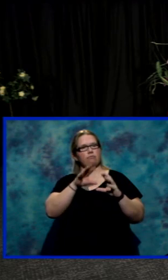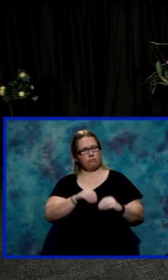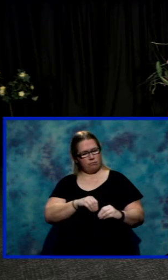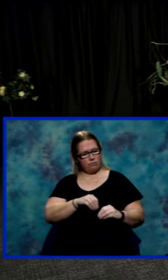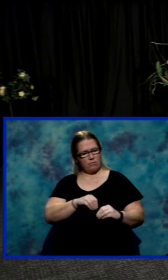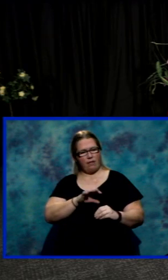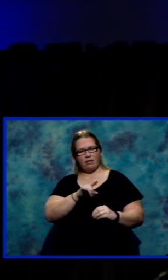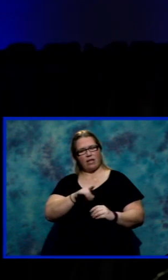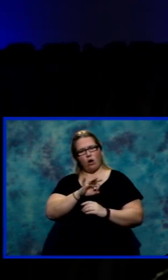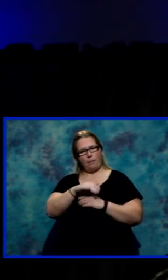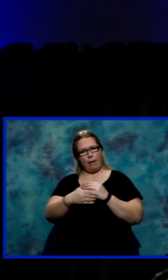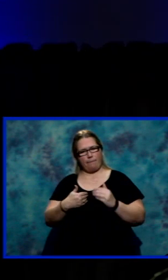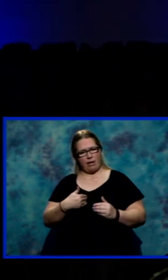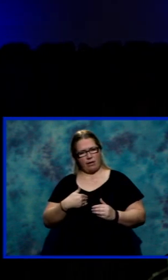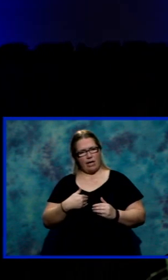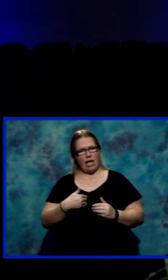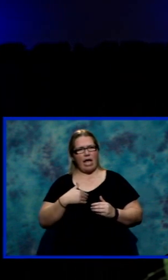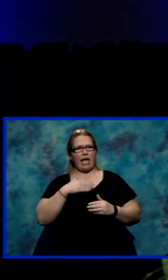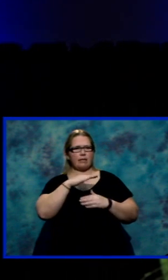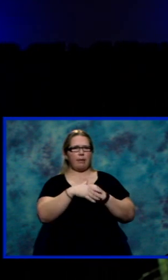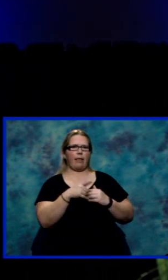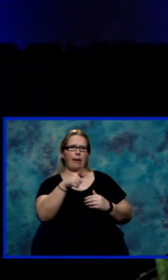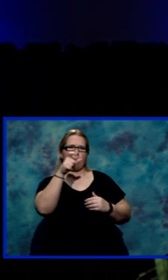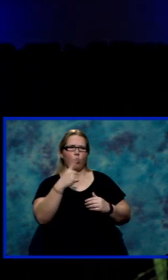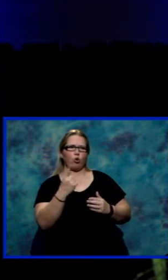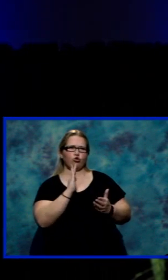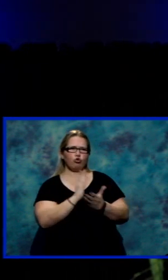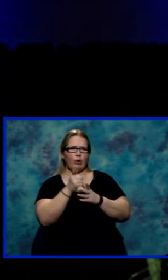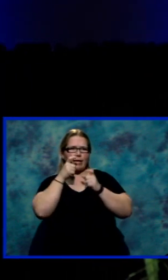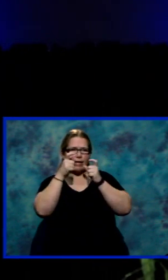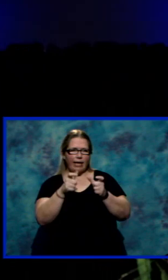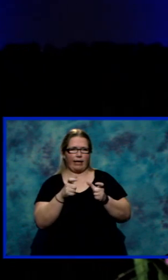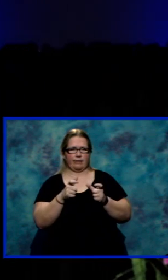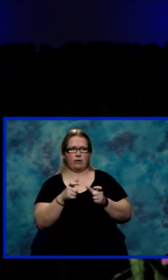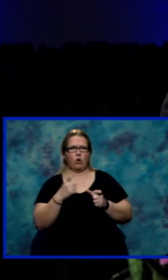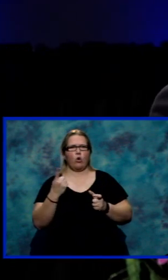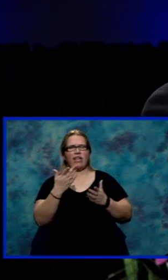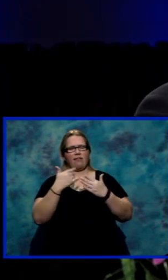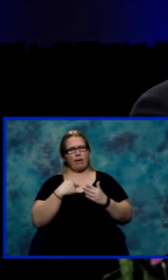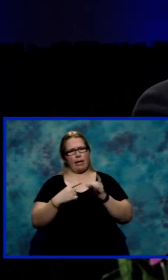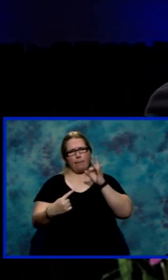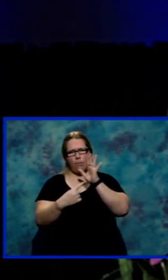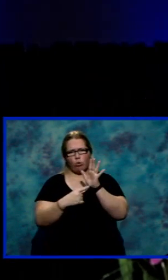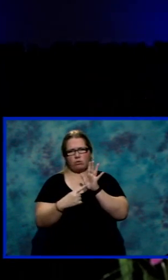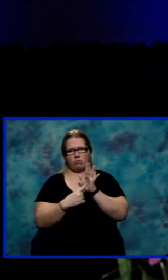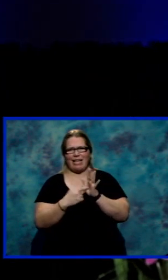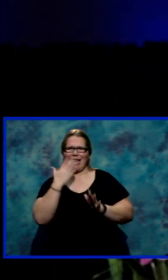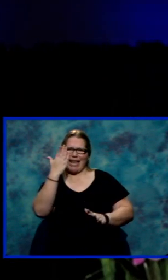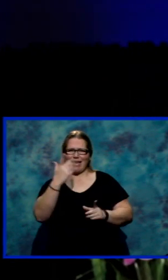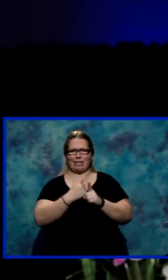me. This is about the one who truly cares, the one who's truly given me significance. He is the